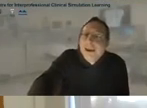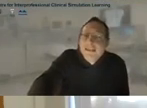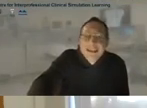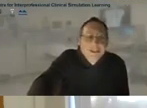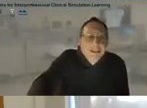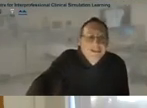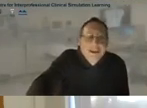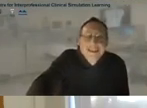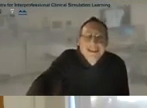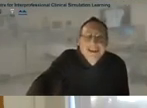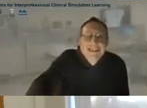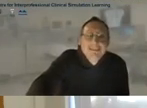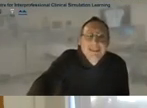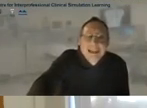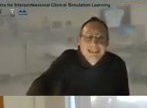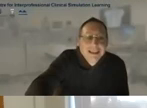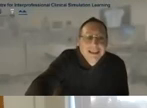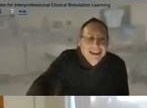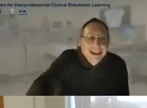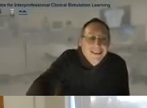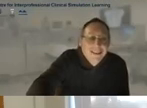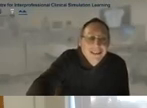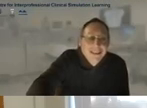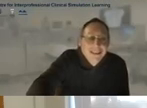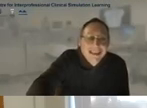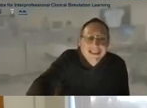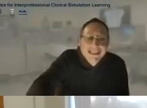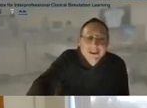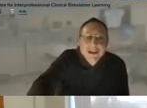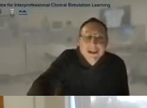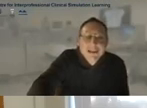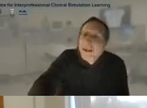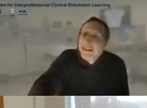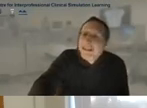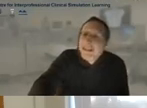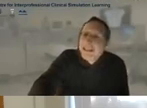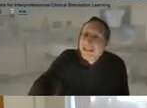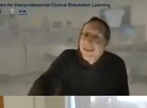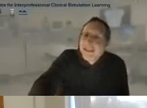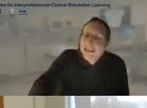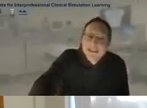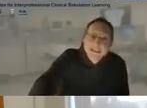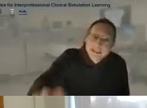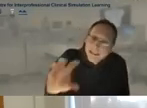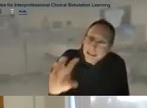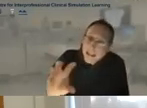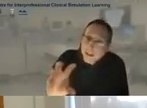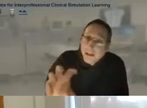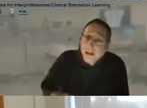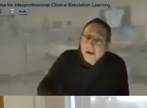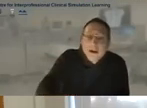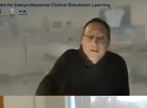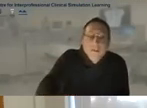All right, that's what I'm looking for. Now here's the big test. Will you be able to hear it? So I'm gonna play 26 seconds, friends. And this is a